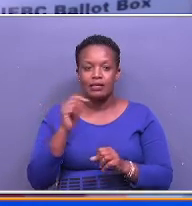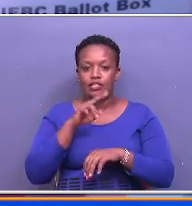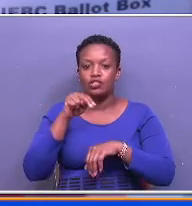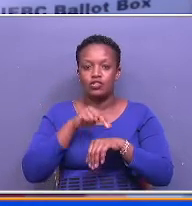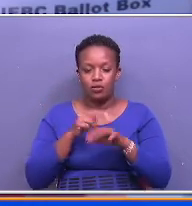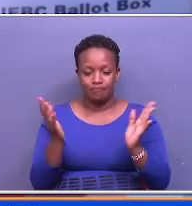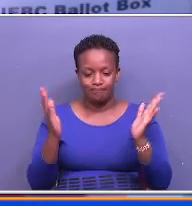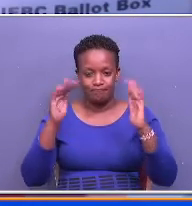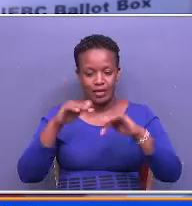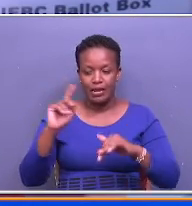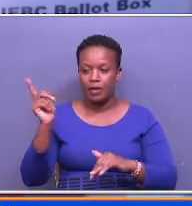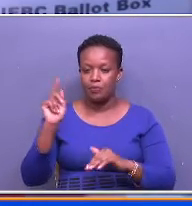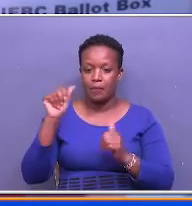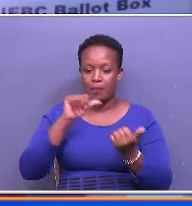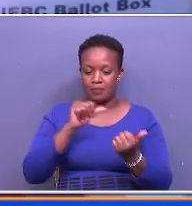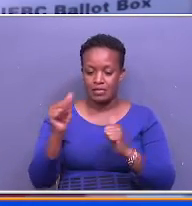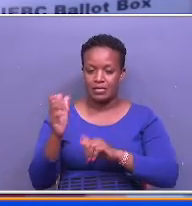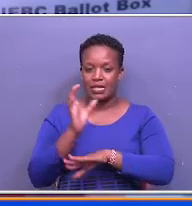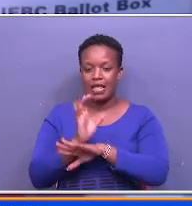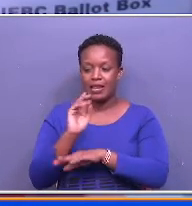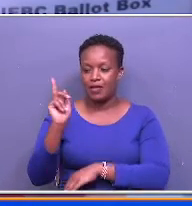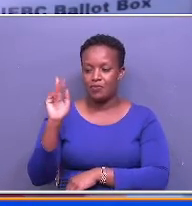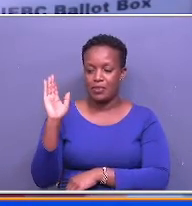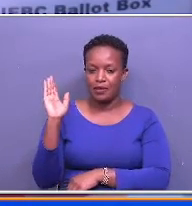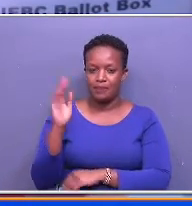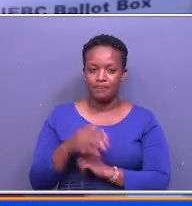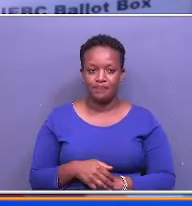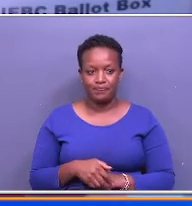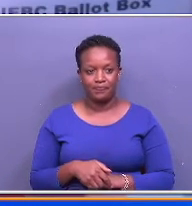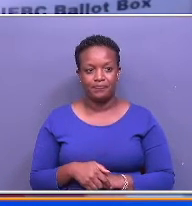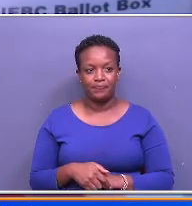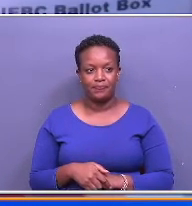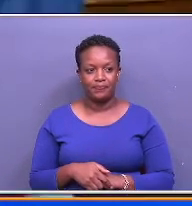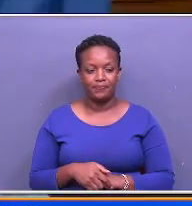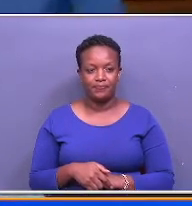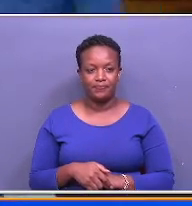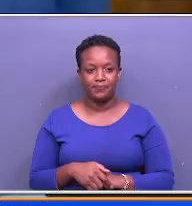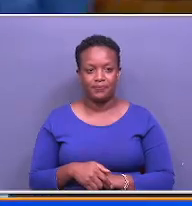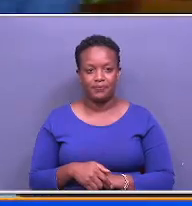Baptist Church in Nairobi. Mike Kagongo with the details.